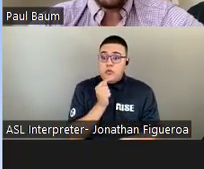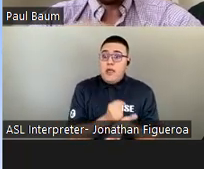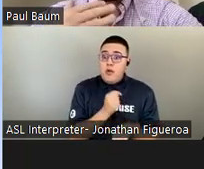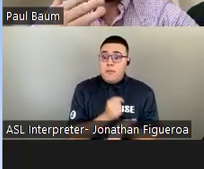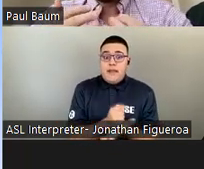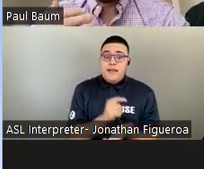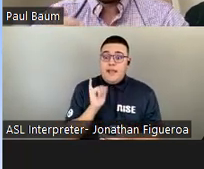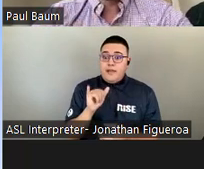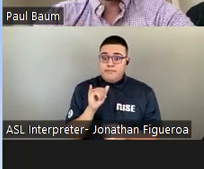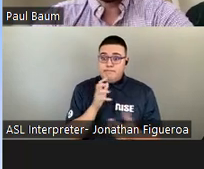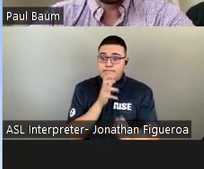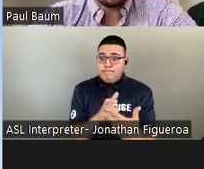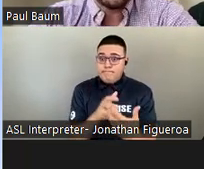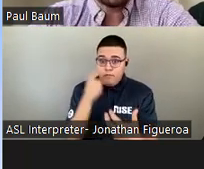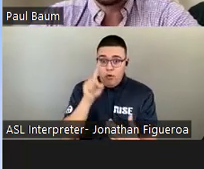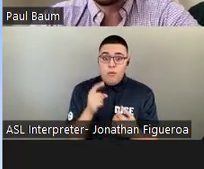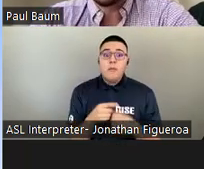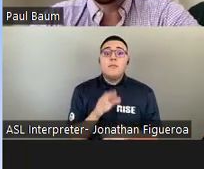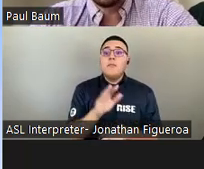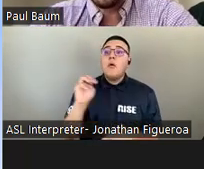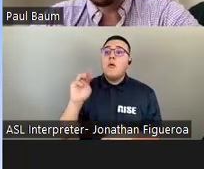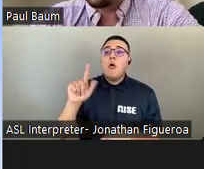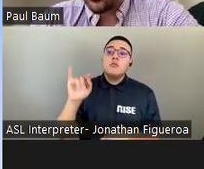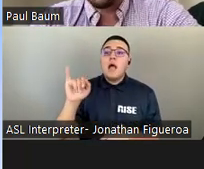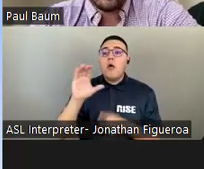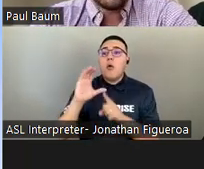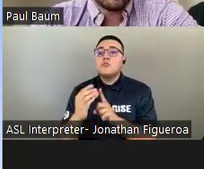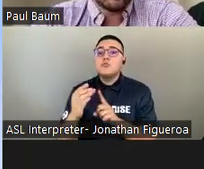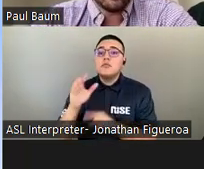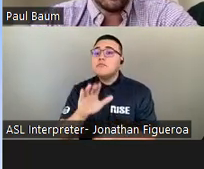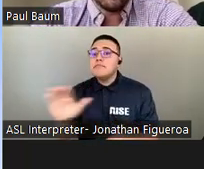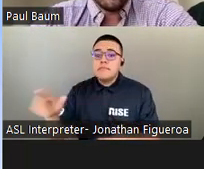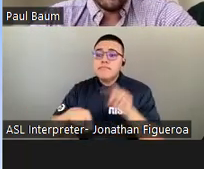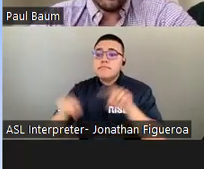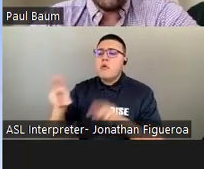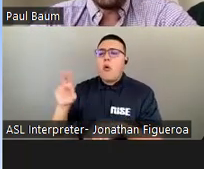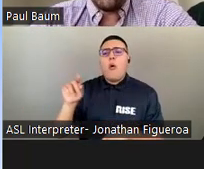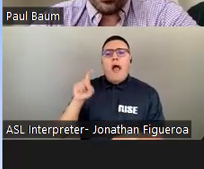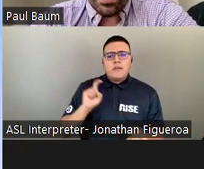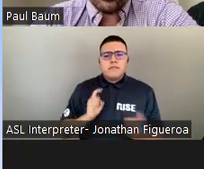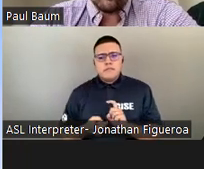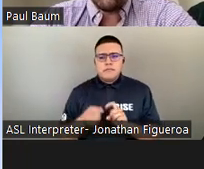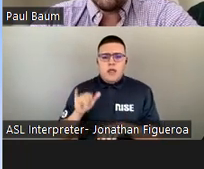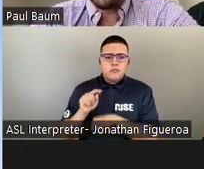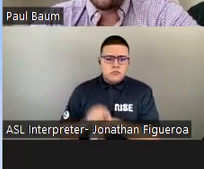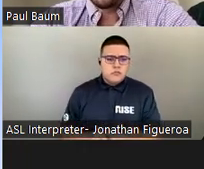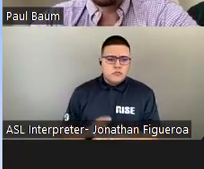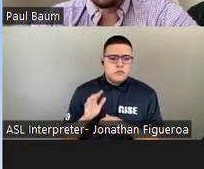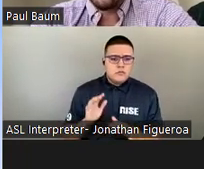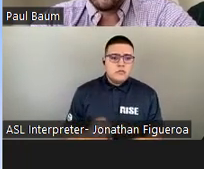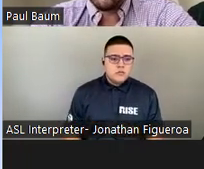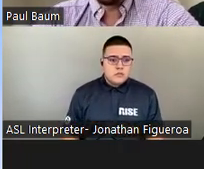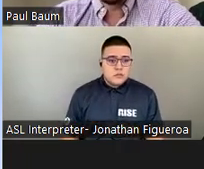be used for multicultural settings. Sometimes we need a modification to that. Was also awarded a contract